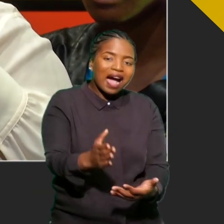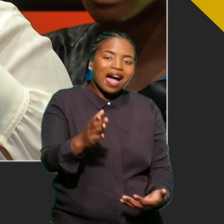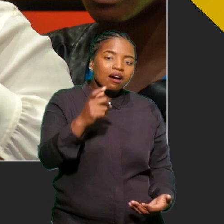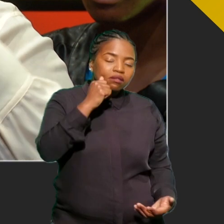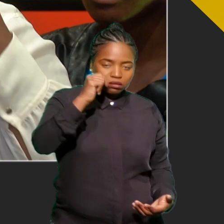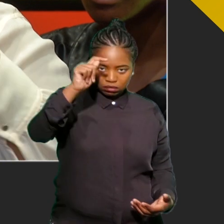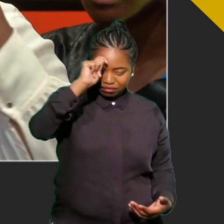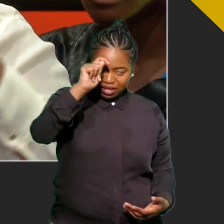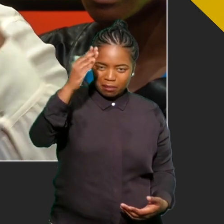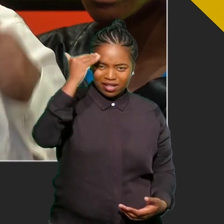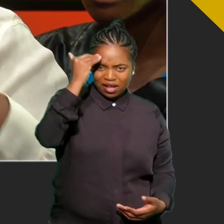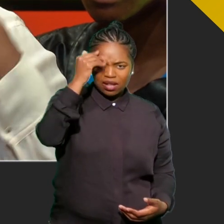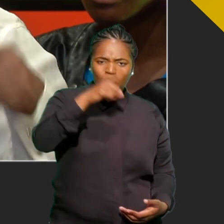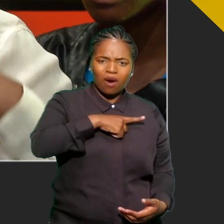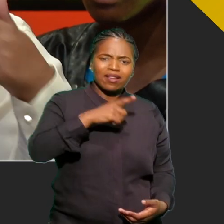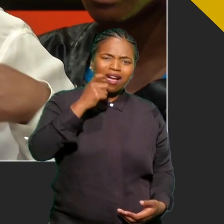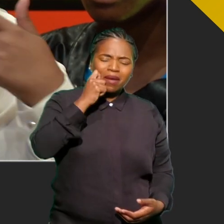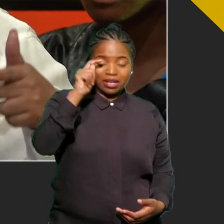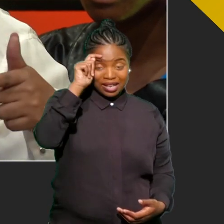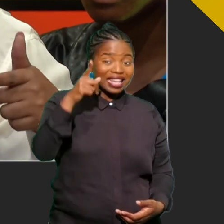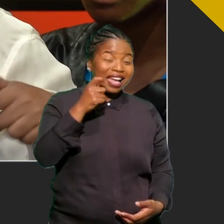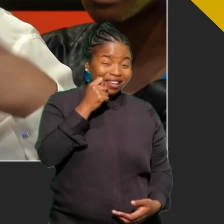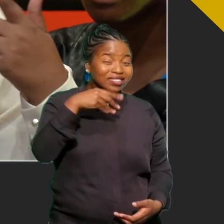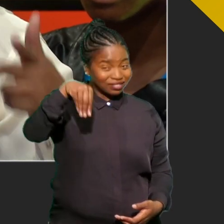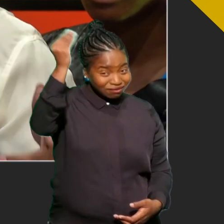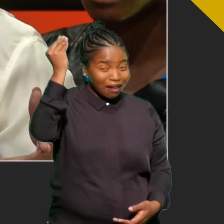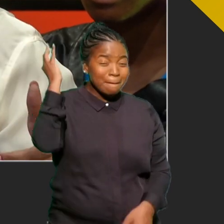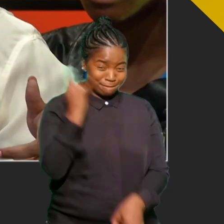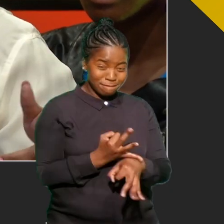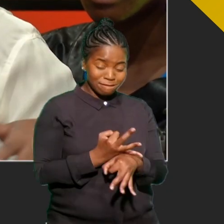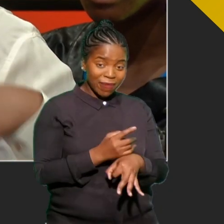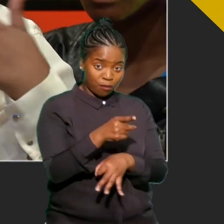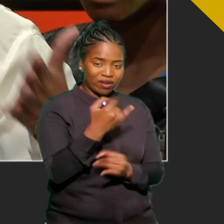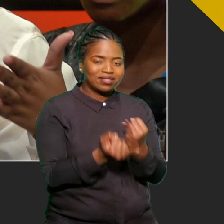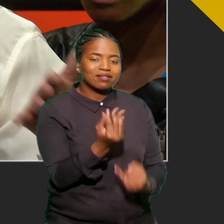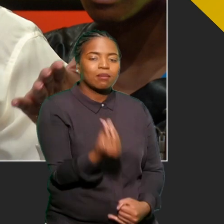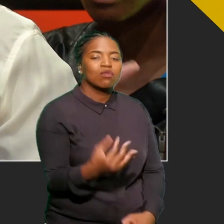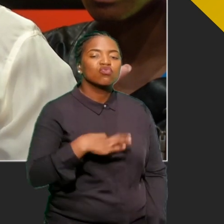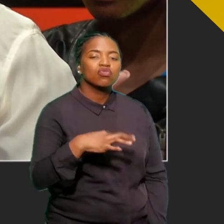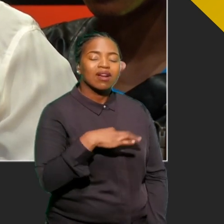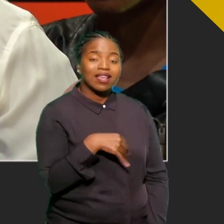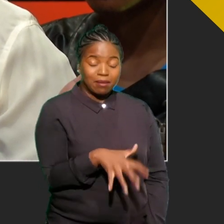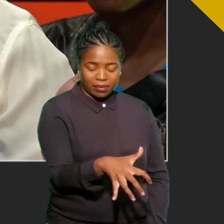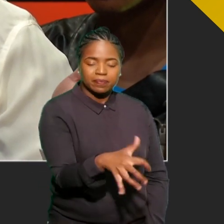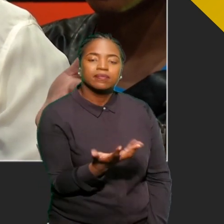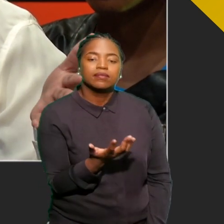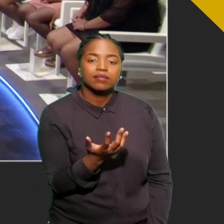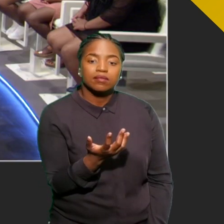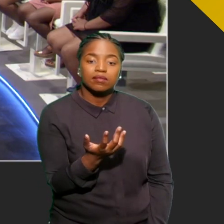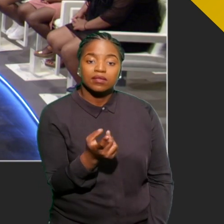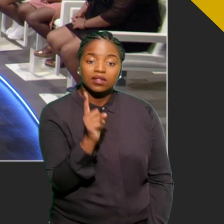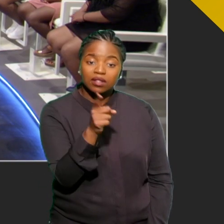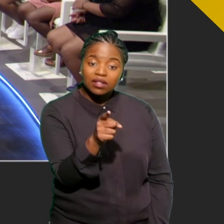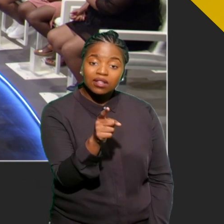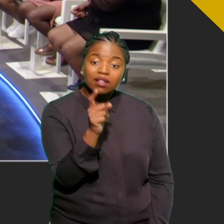know, because adult men are driving teenage pregnancy. Mm. It's not their peers that are driving this teenage pregnancy. And there's an adult man sitting right next